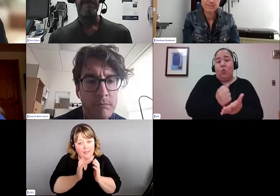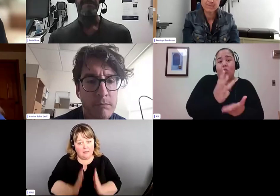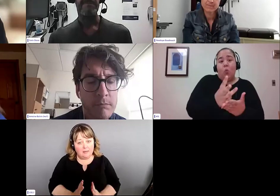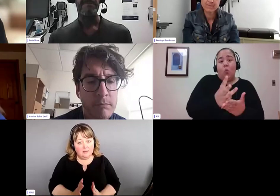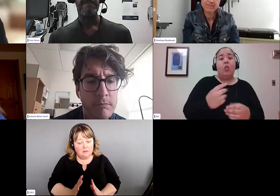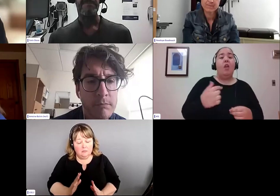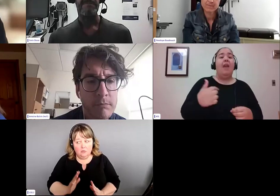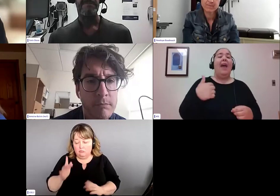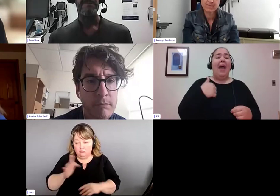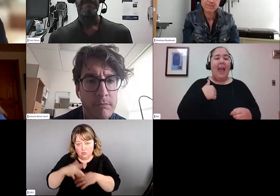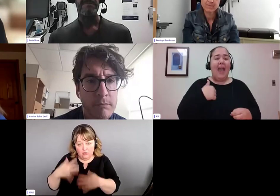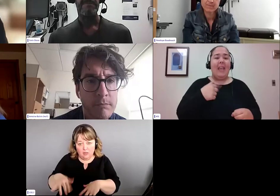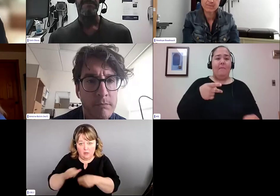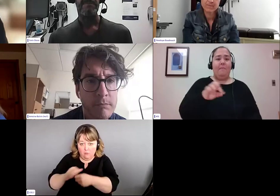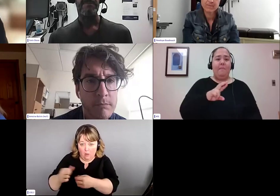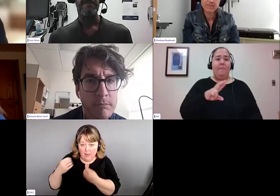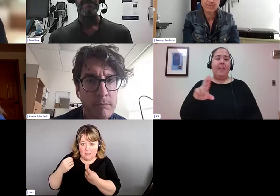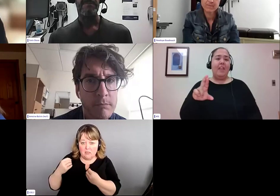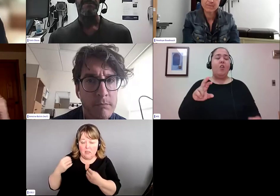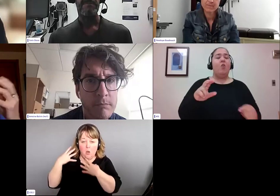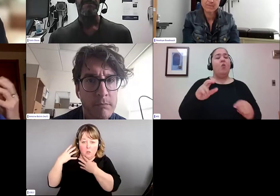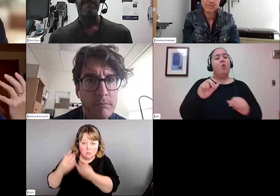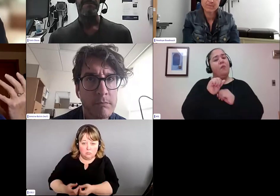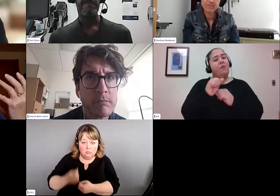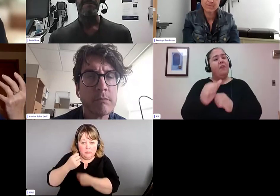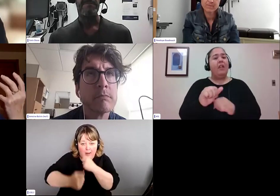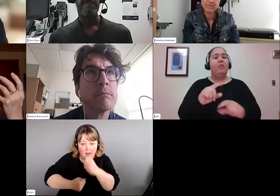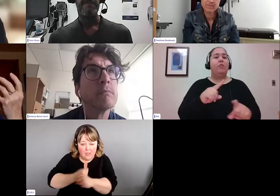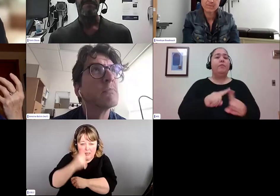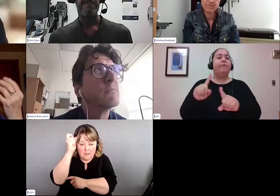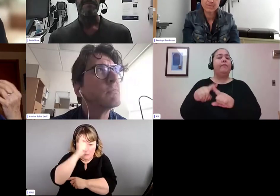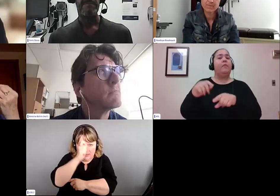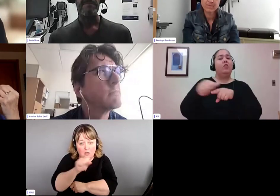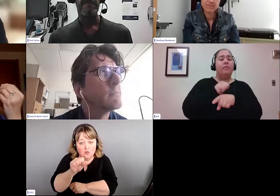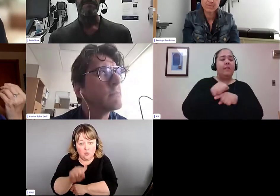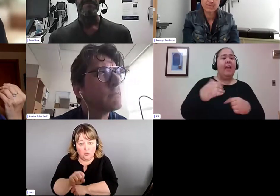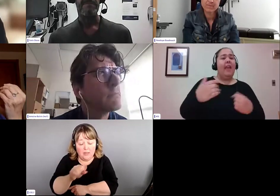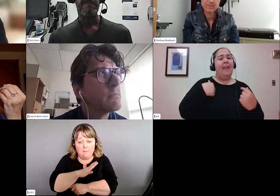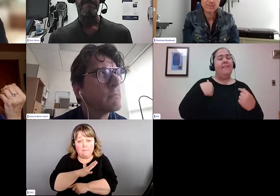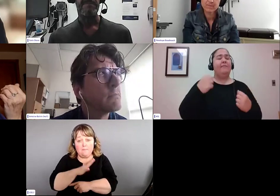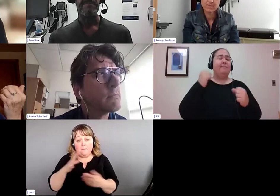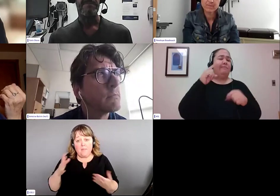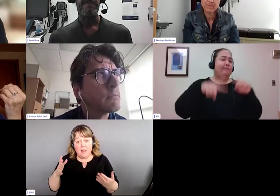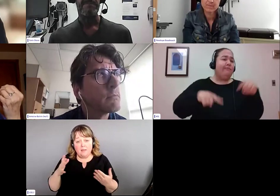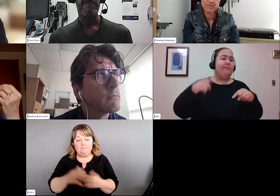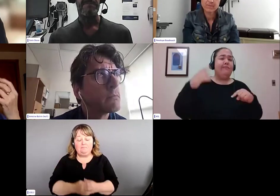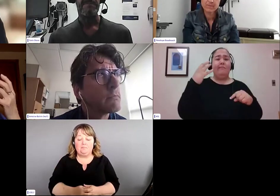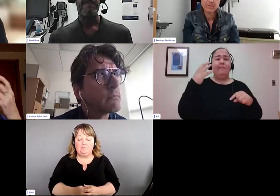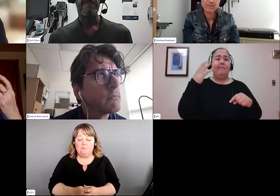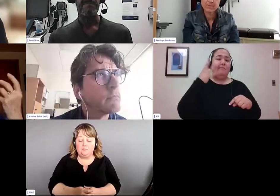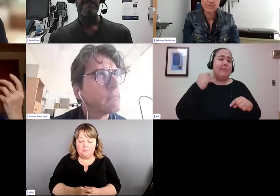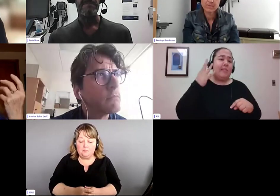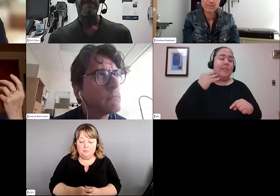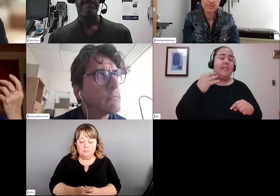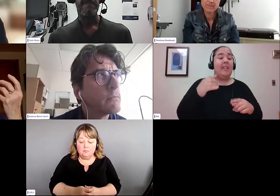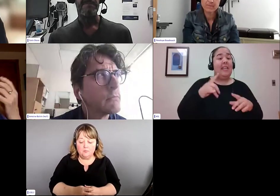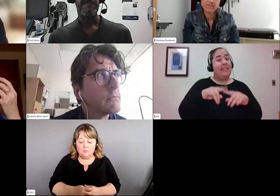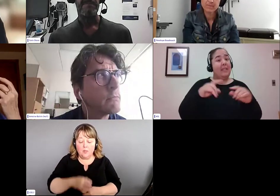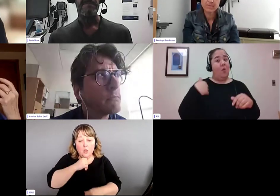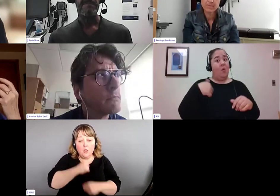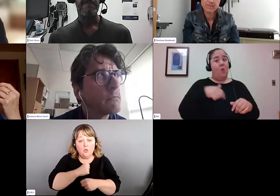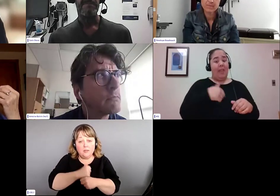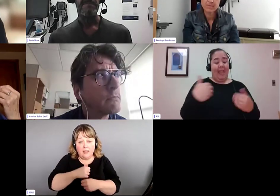accompanying peer who followed trainings, who has numerous years of experience. But at the same time, if you like, we have